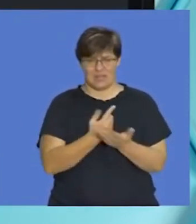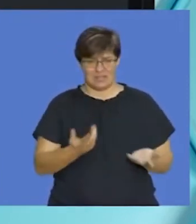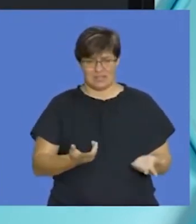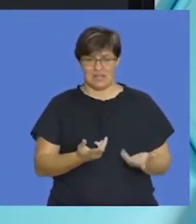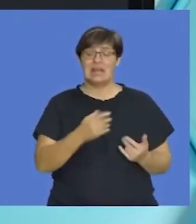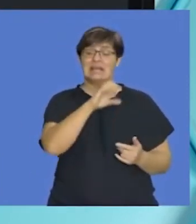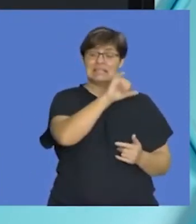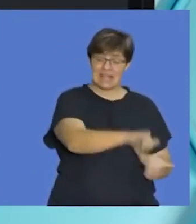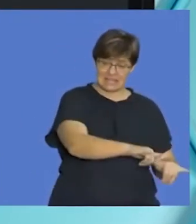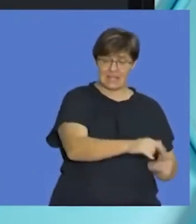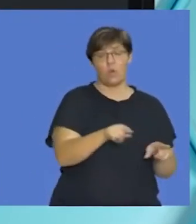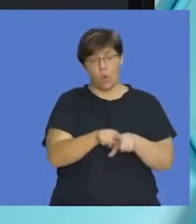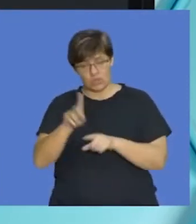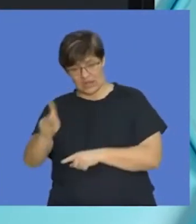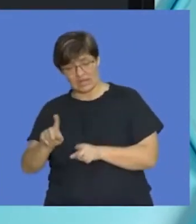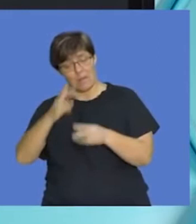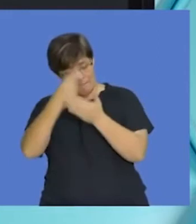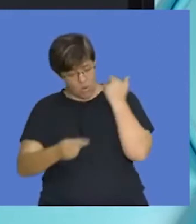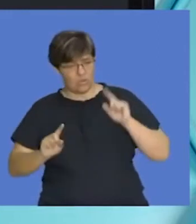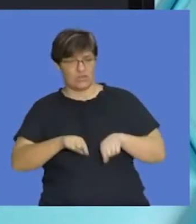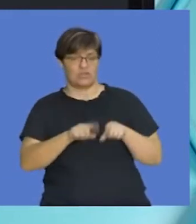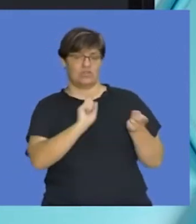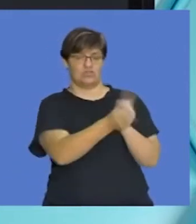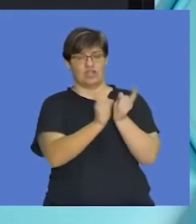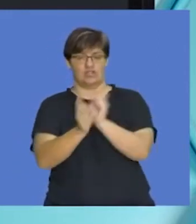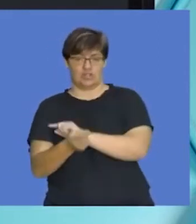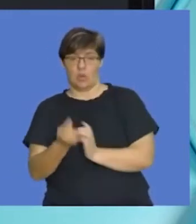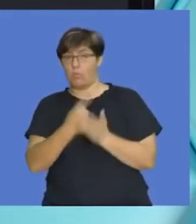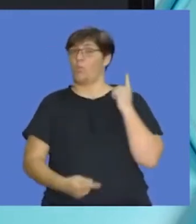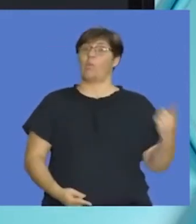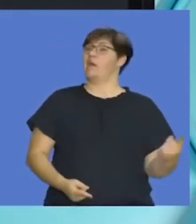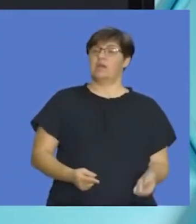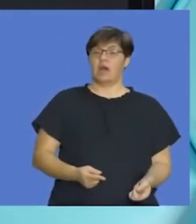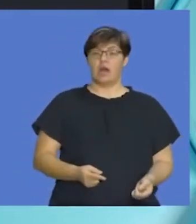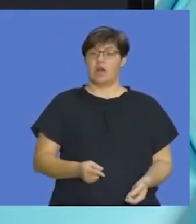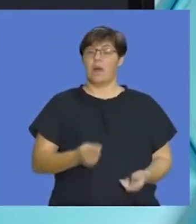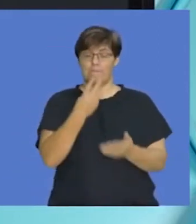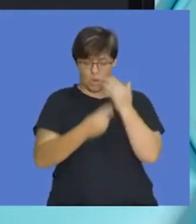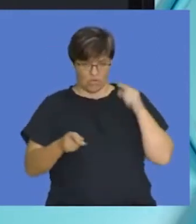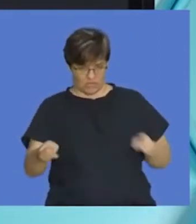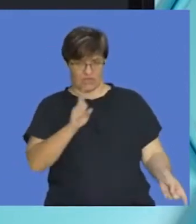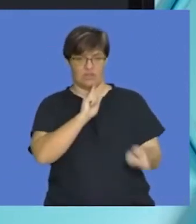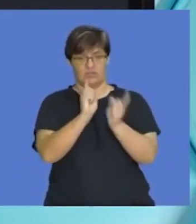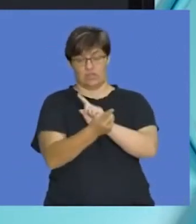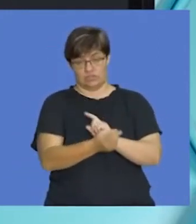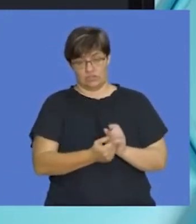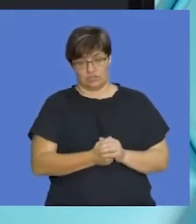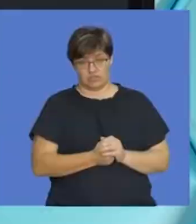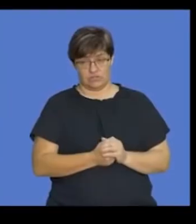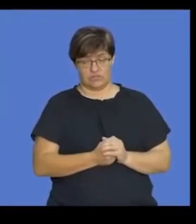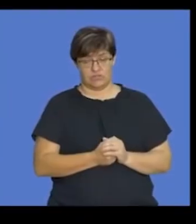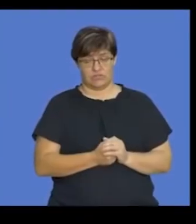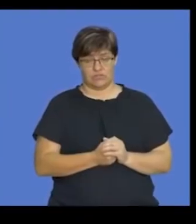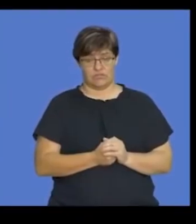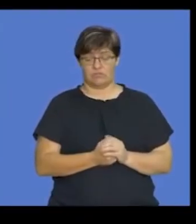it changes both static and kinetic. Okay, so it's not just the one, it's both. Very important.